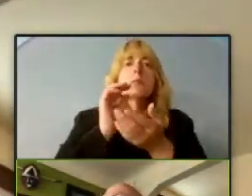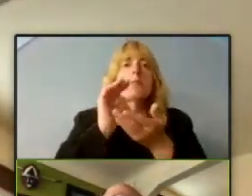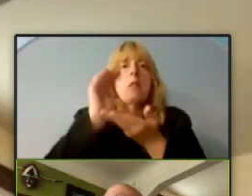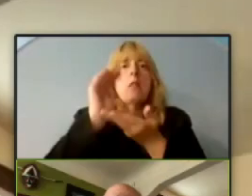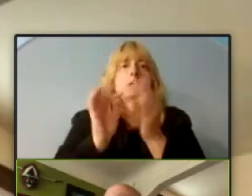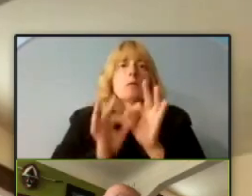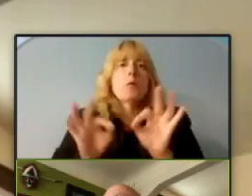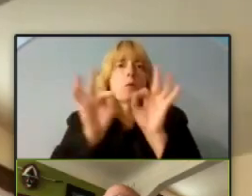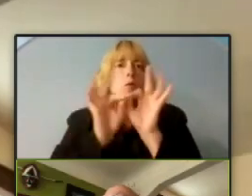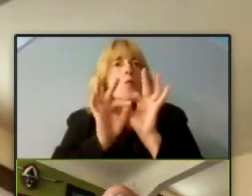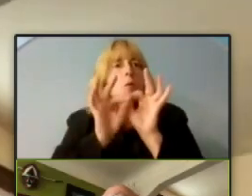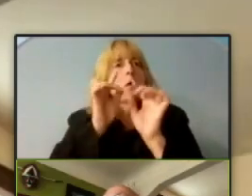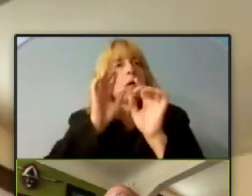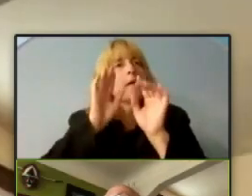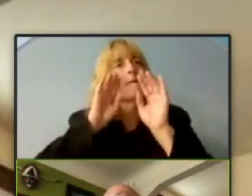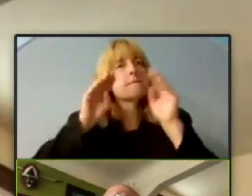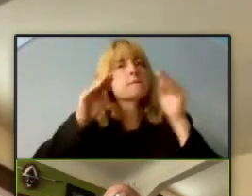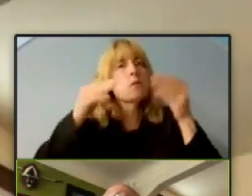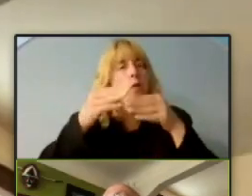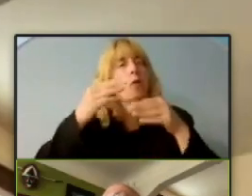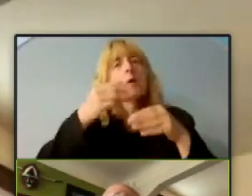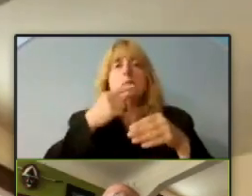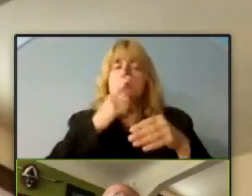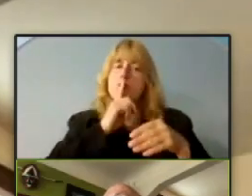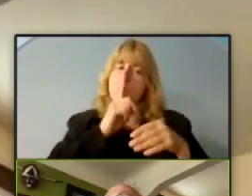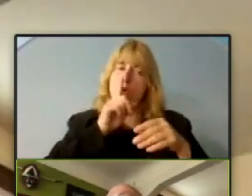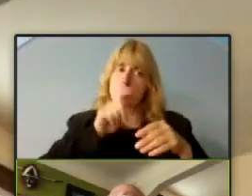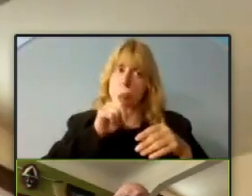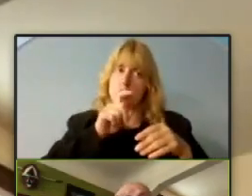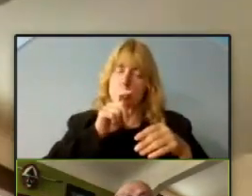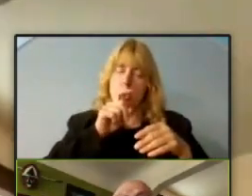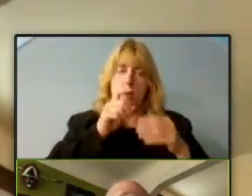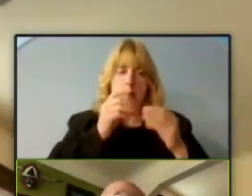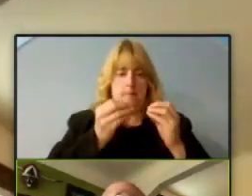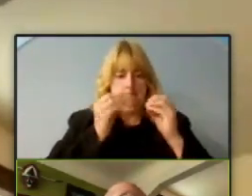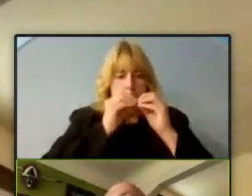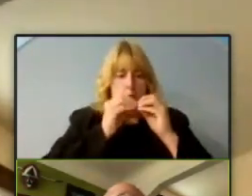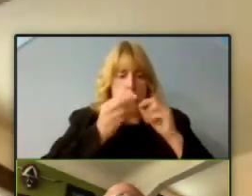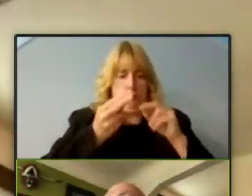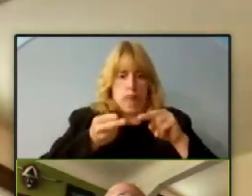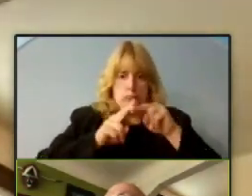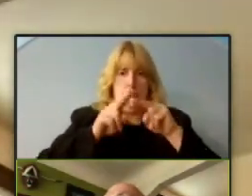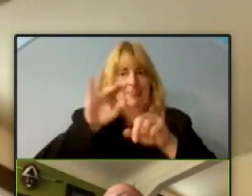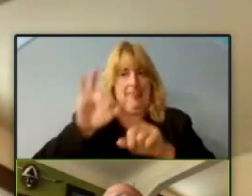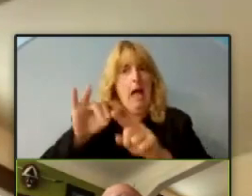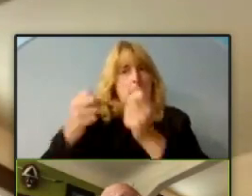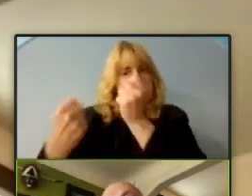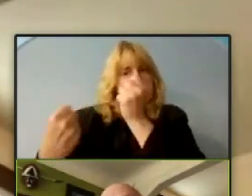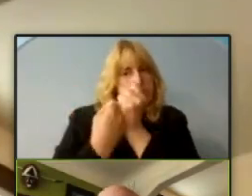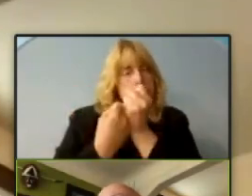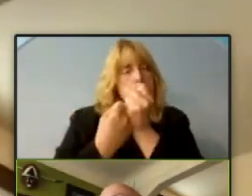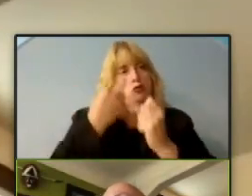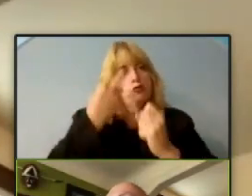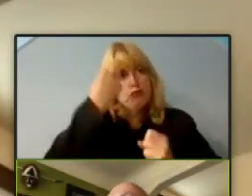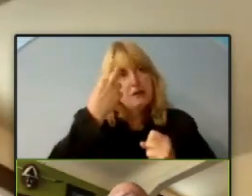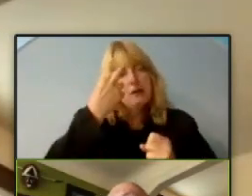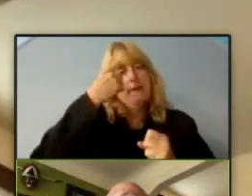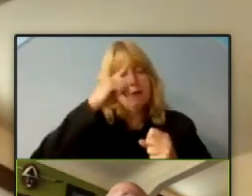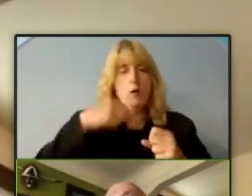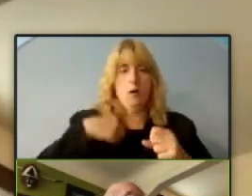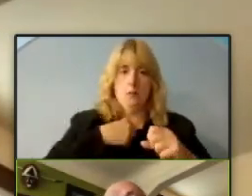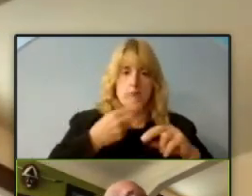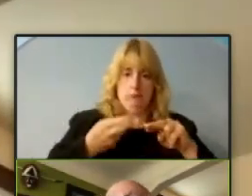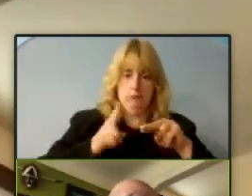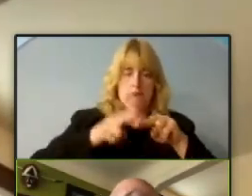lay the basis for increased unity. I believe if you don't know your past, you